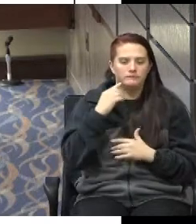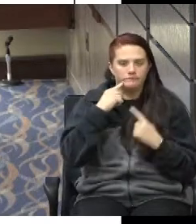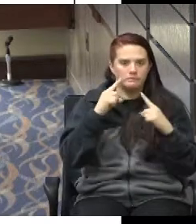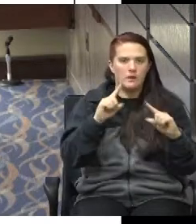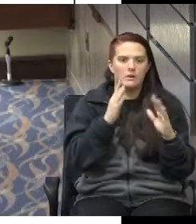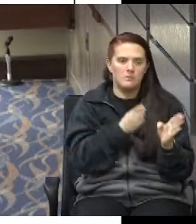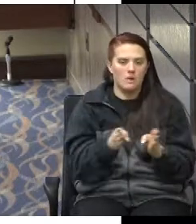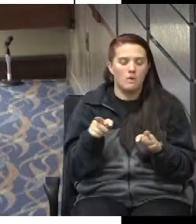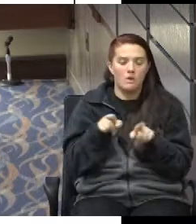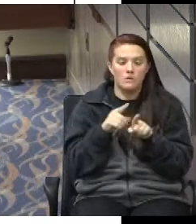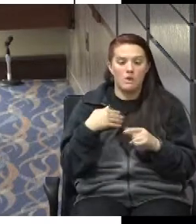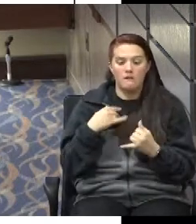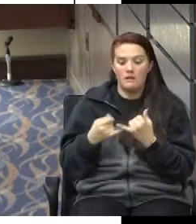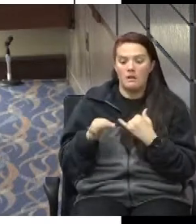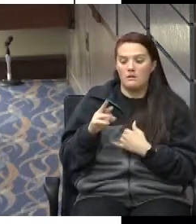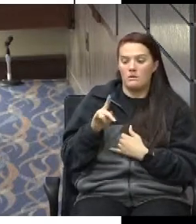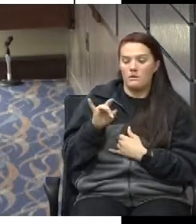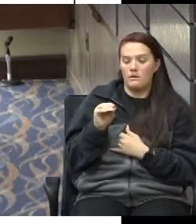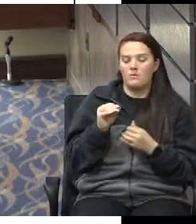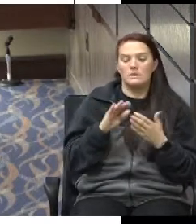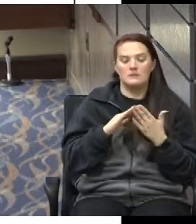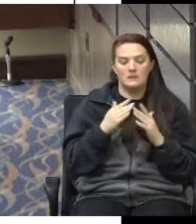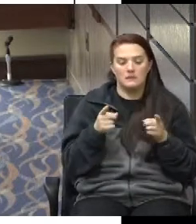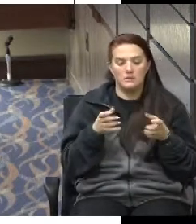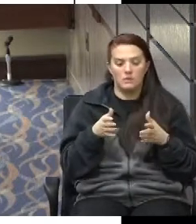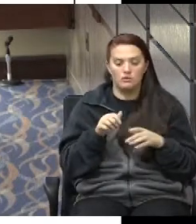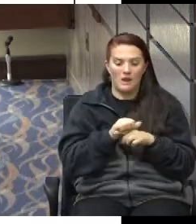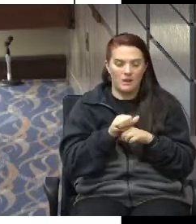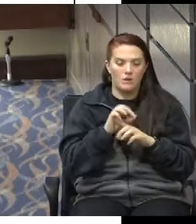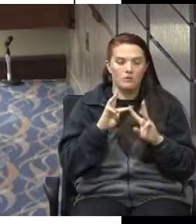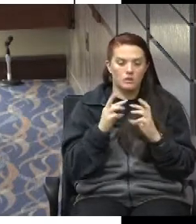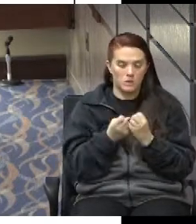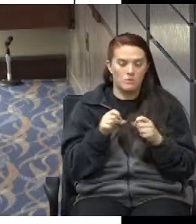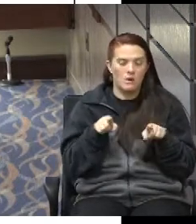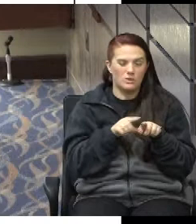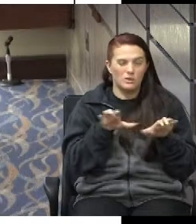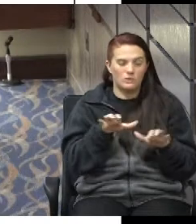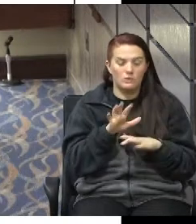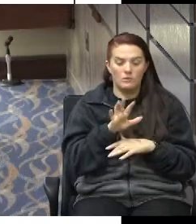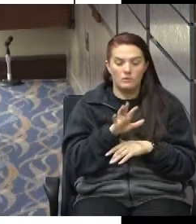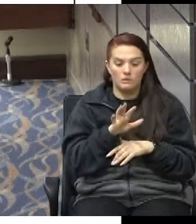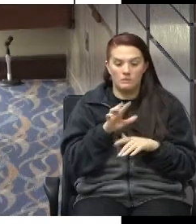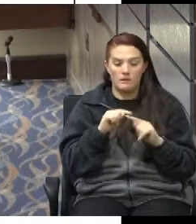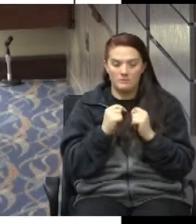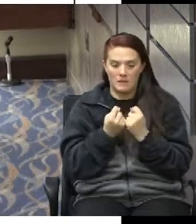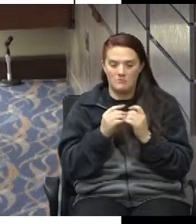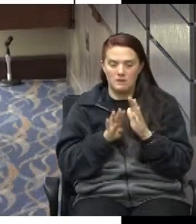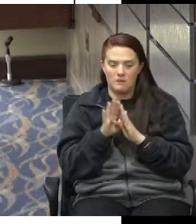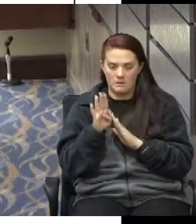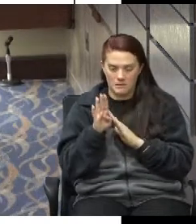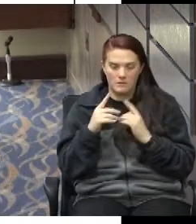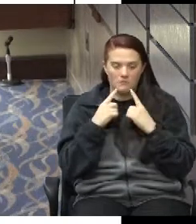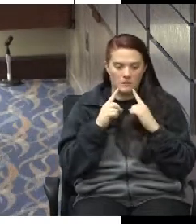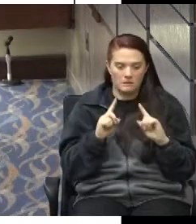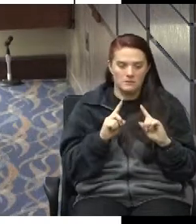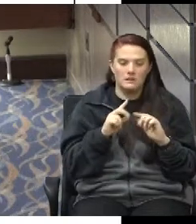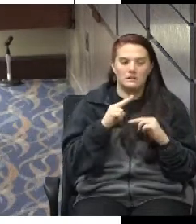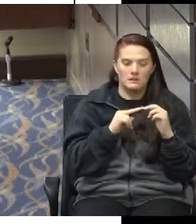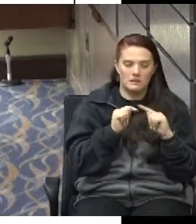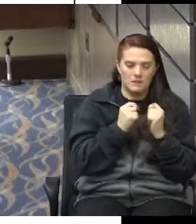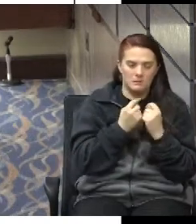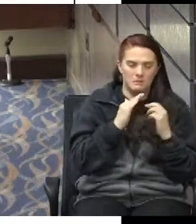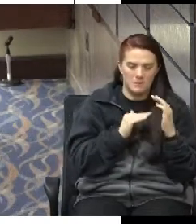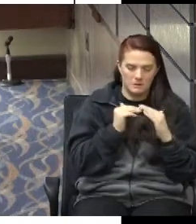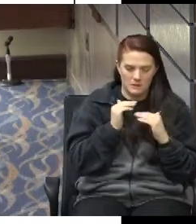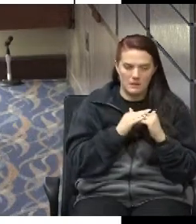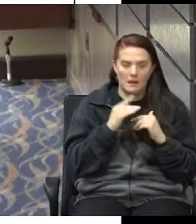also have a vast portfolio of leadership and management training workshops. We also do, finally, team development and effectiveness. I don't call it team building because people's eyes glaze